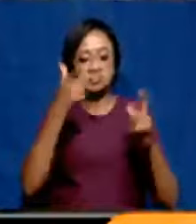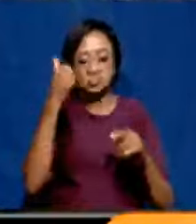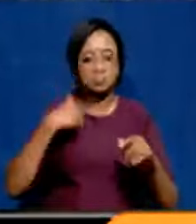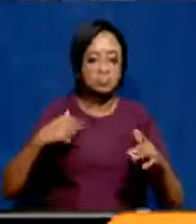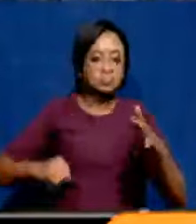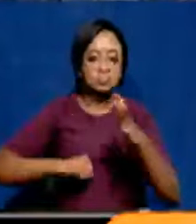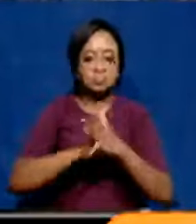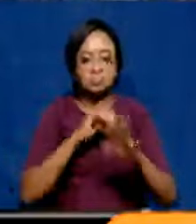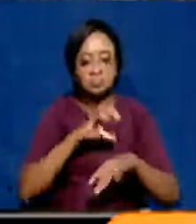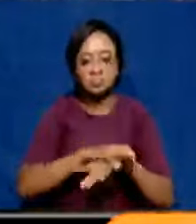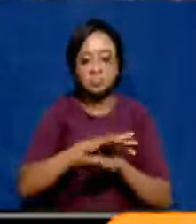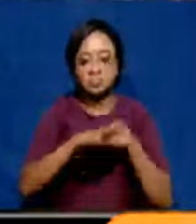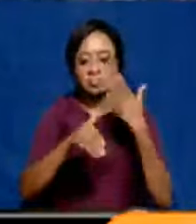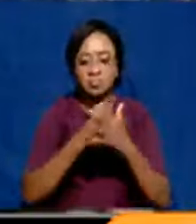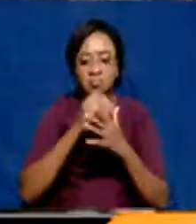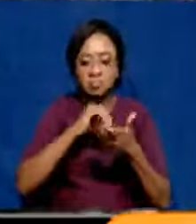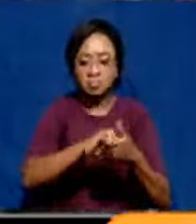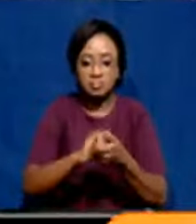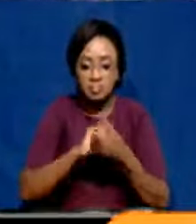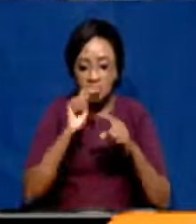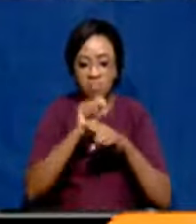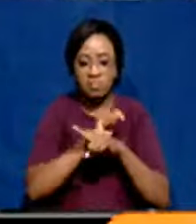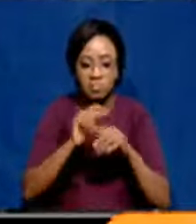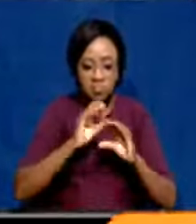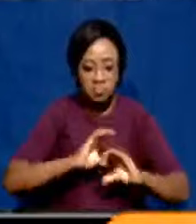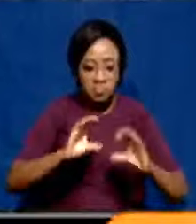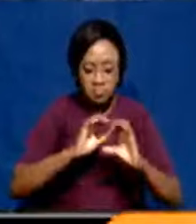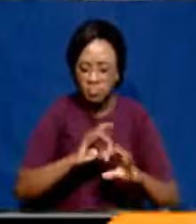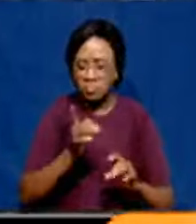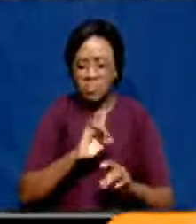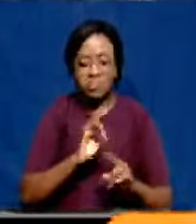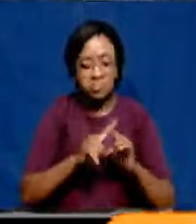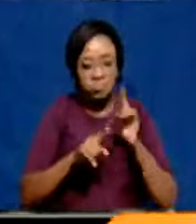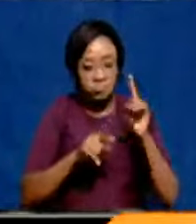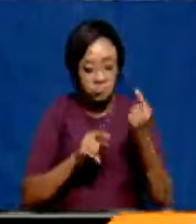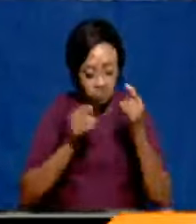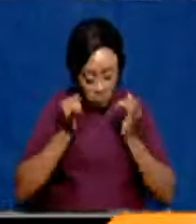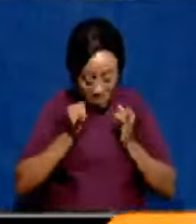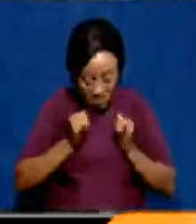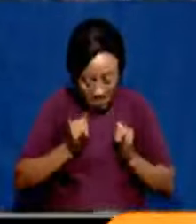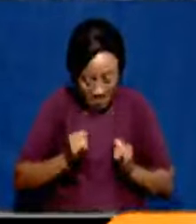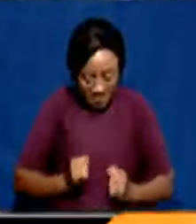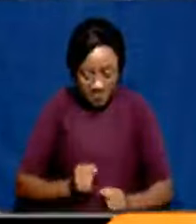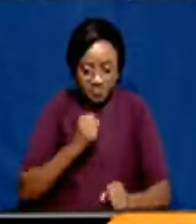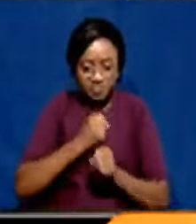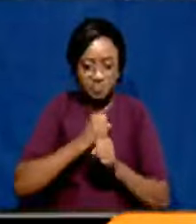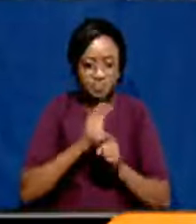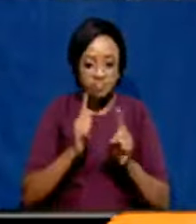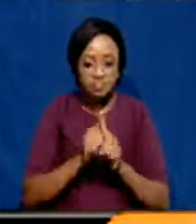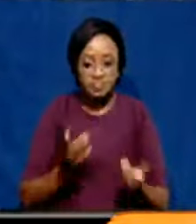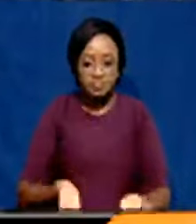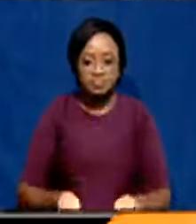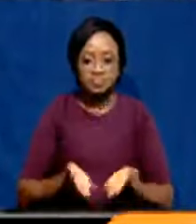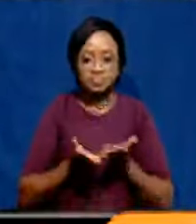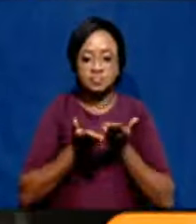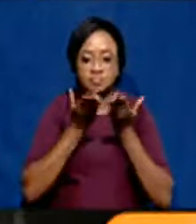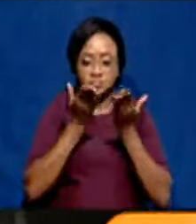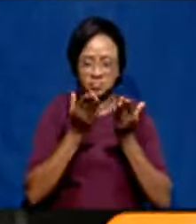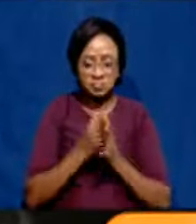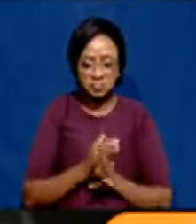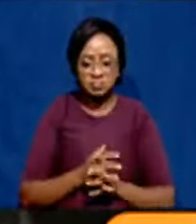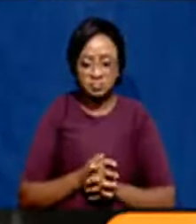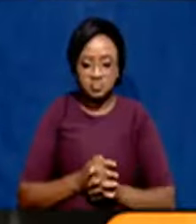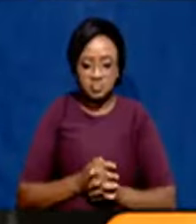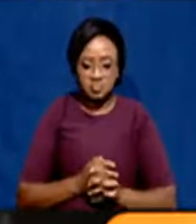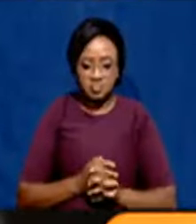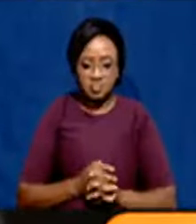that he can get from the federation in terms of training, in terms of coaching and all that. No, it's individual efforts and his training camp that has done all these things. So if we